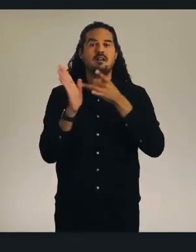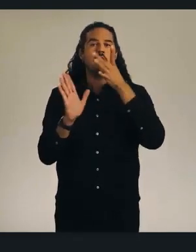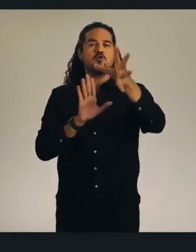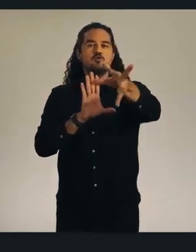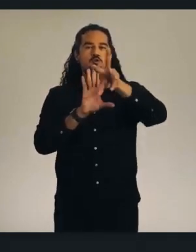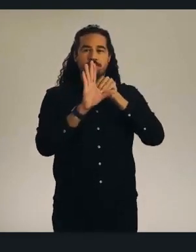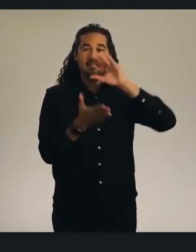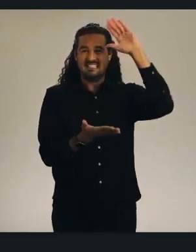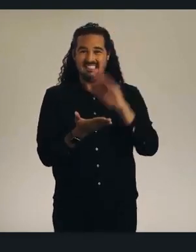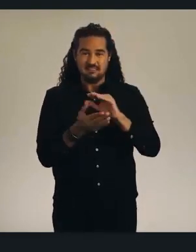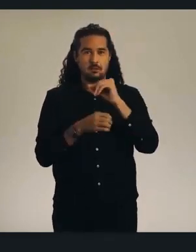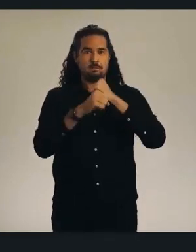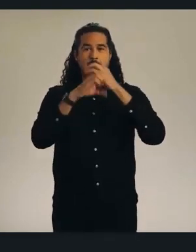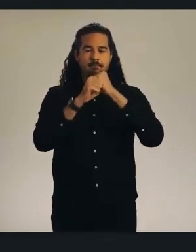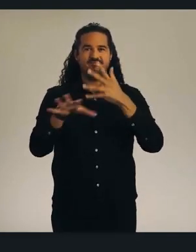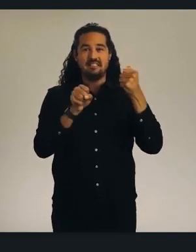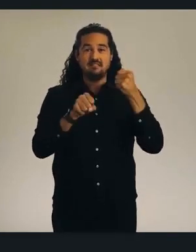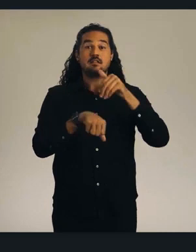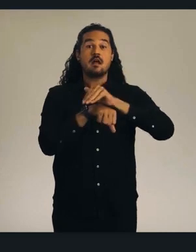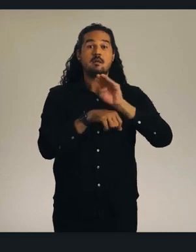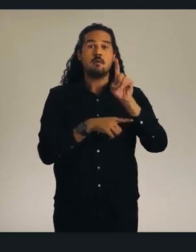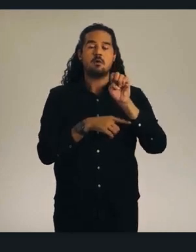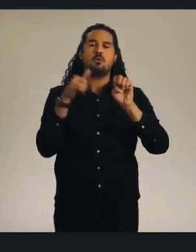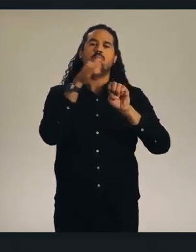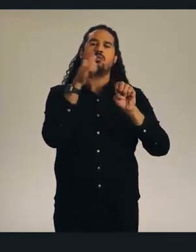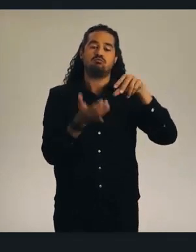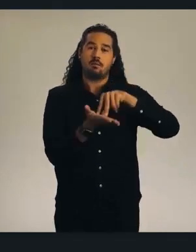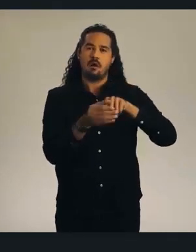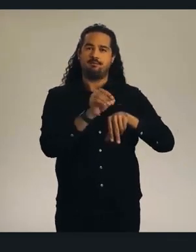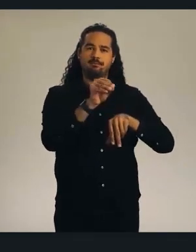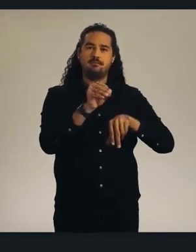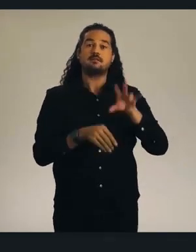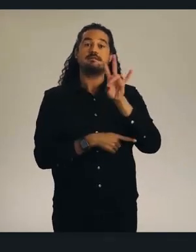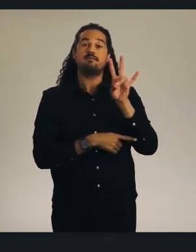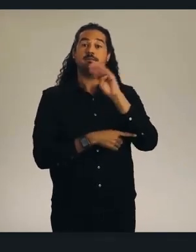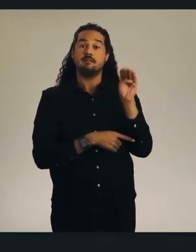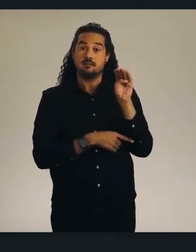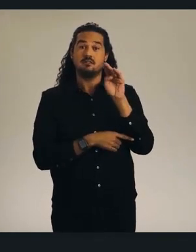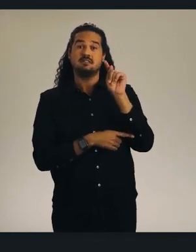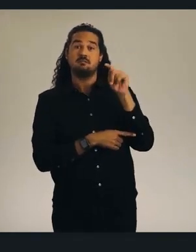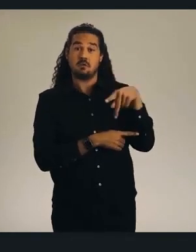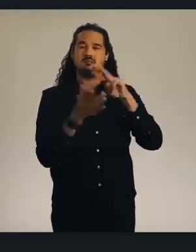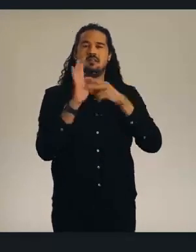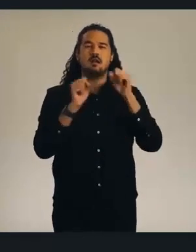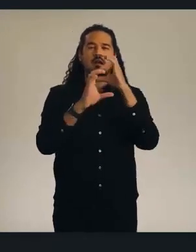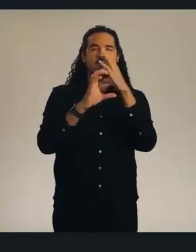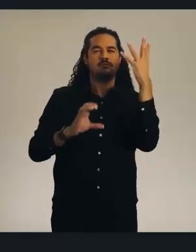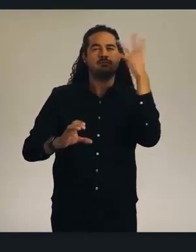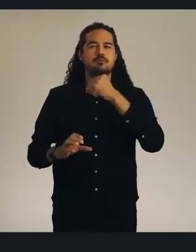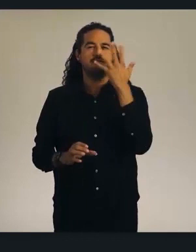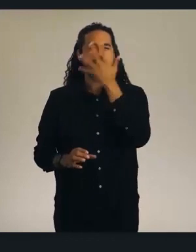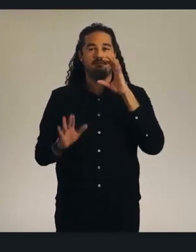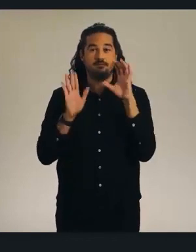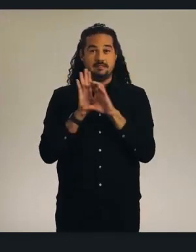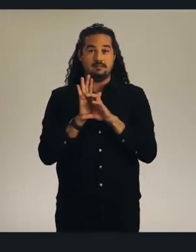faster shutter speeds, and even longer brackets when shooting night mode photos with a tripod. The new 77mm telephoto enables beautiful classic portraiture photos and 3x optical